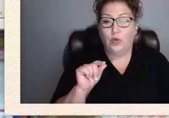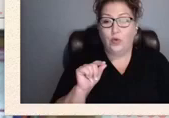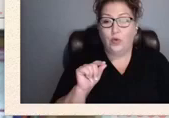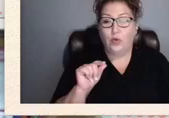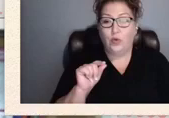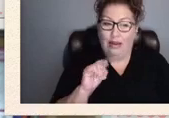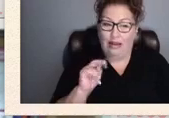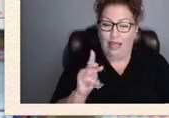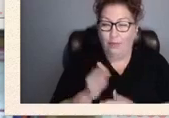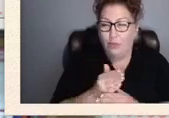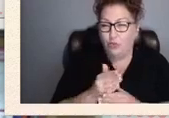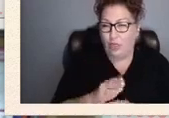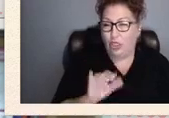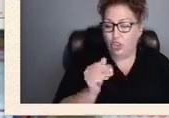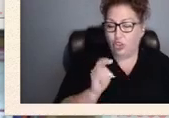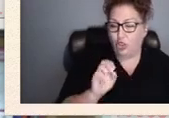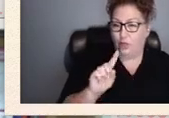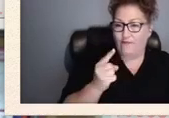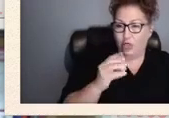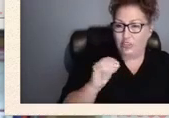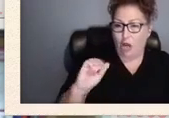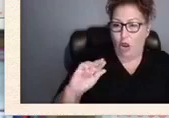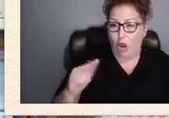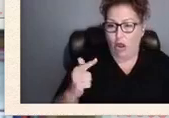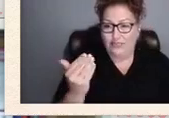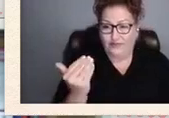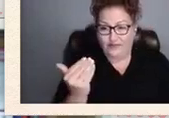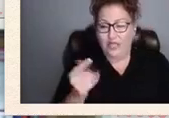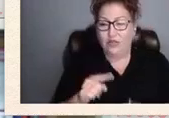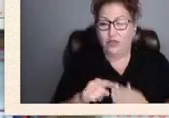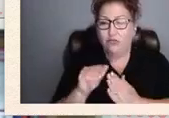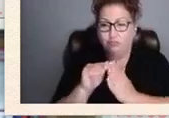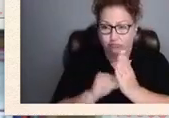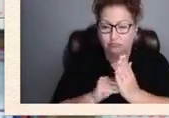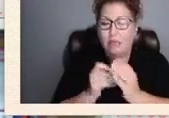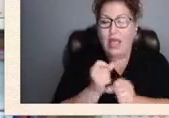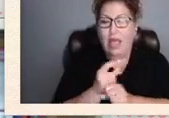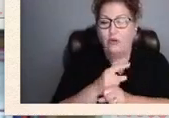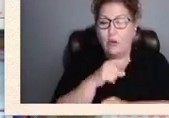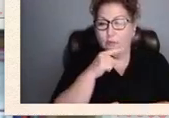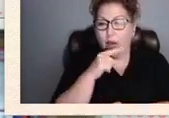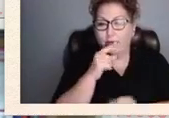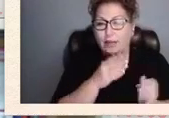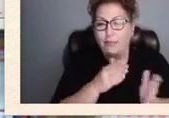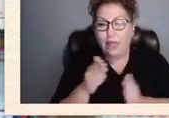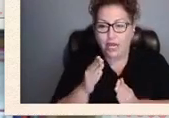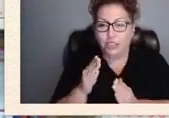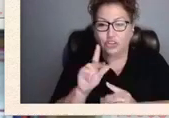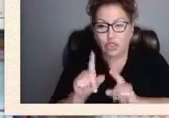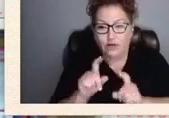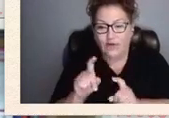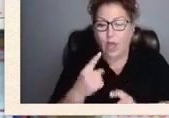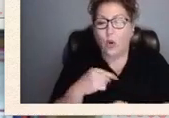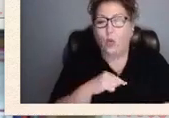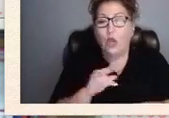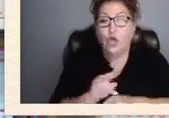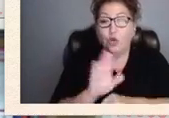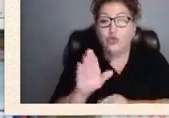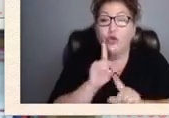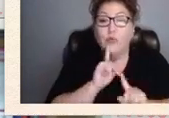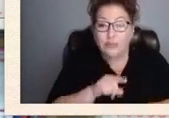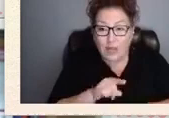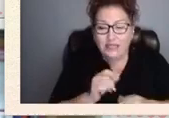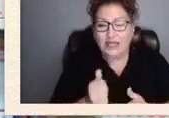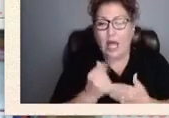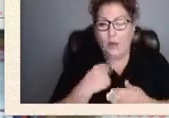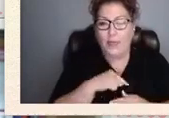June 1st and August 15th to complete our annual public input planning survey. We use your responses to help us plan